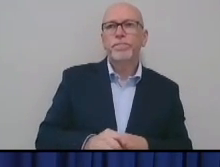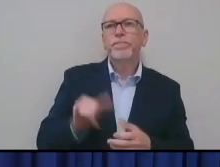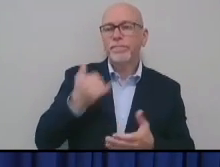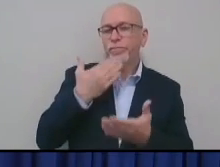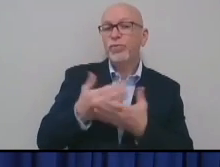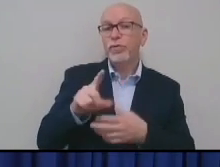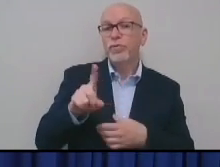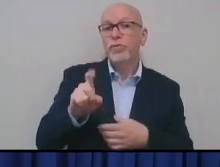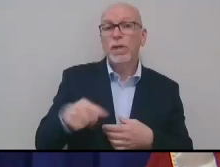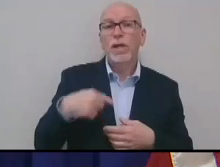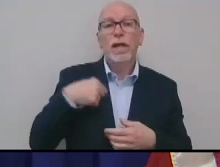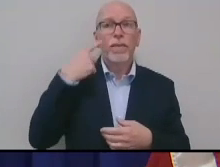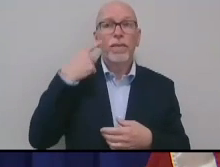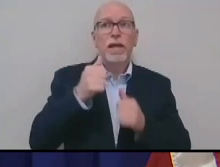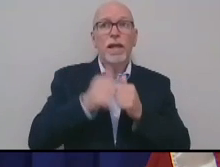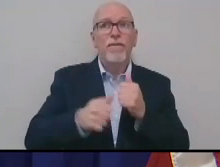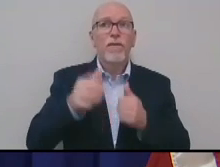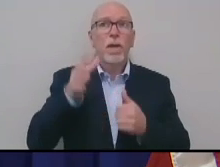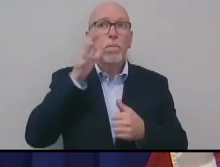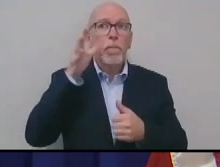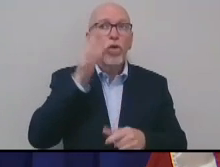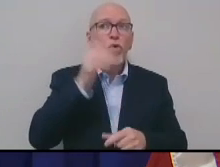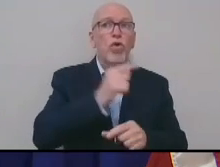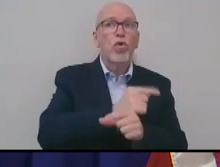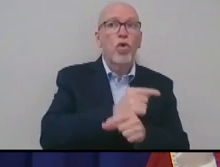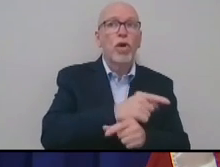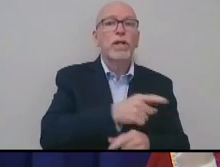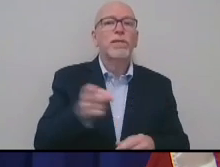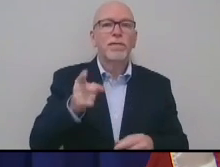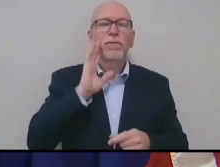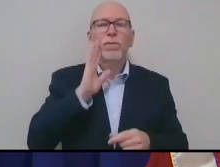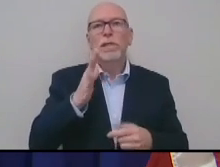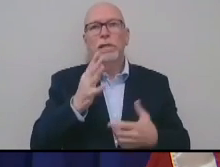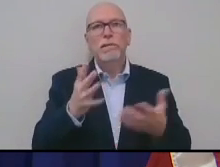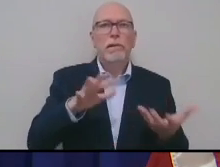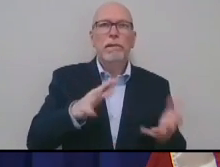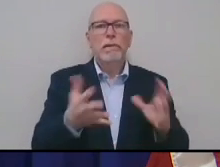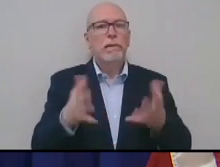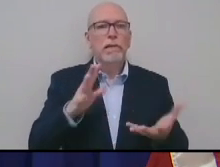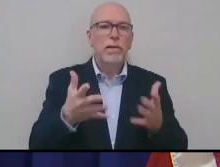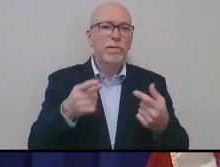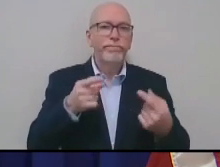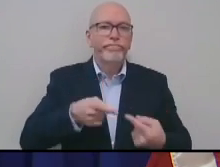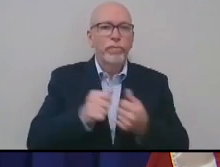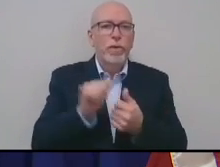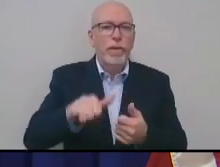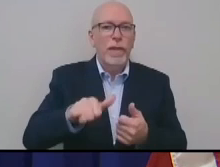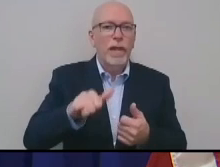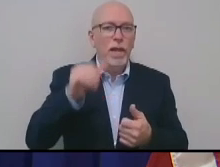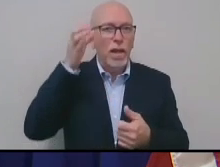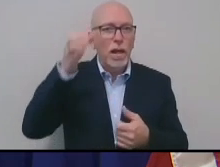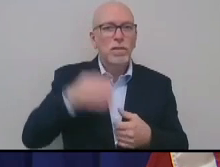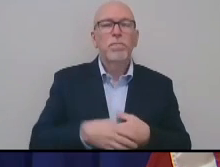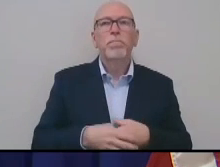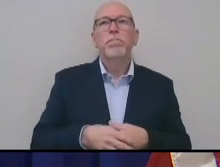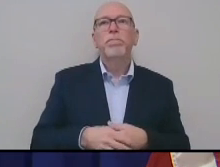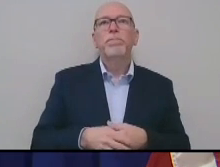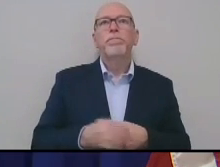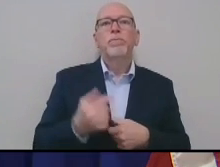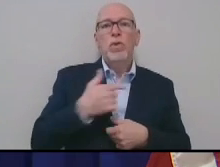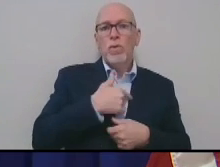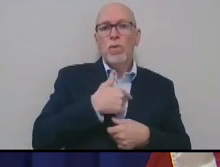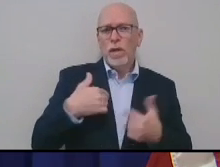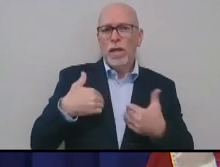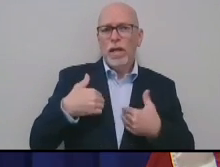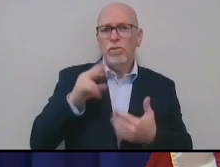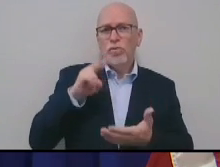every parent and guardian will be kind of wrestling with that whole concept. You know, we've had over 2,500